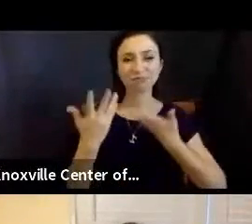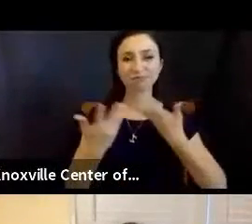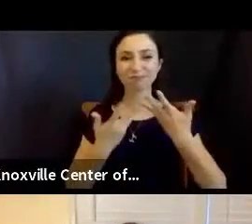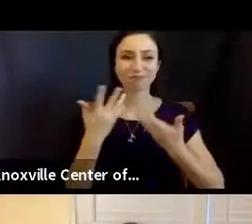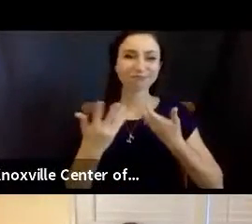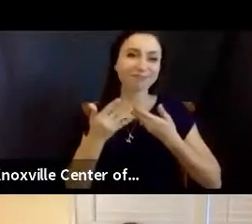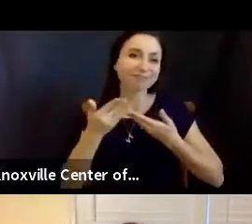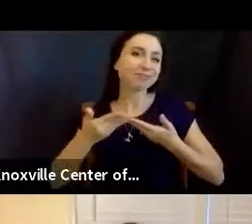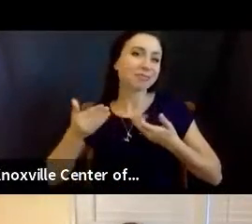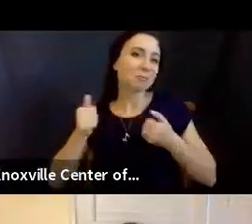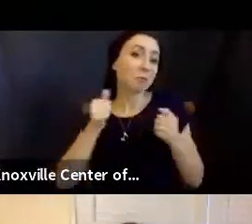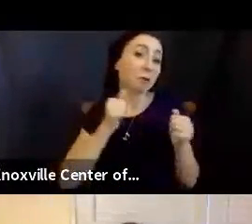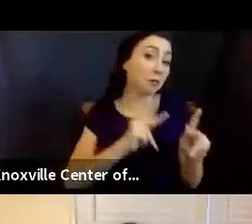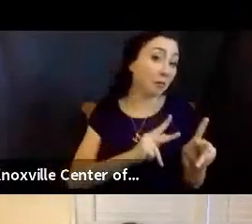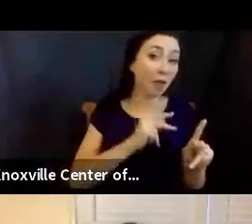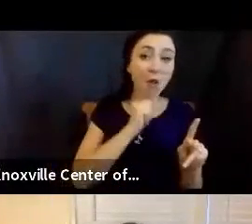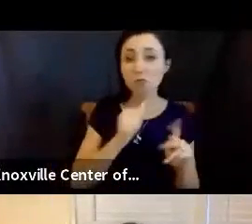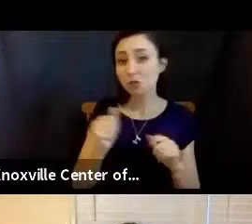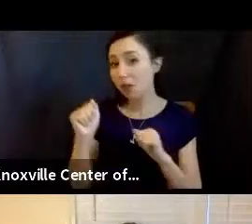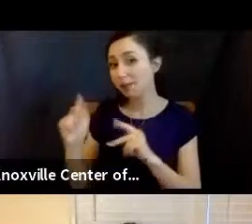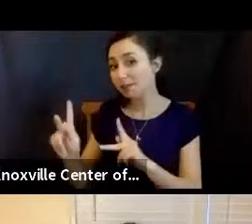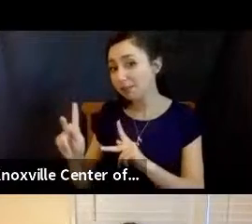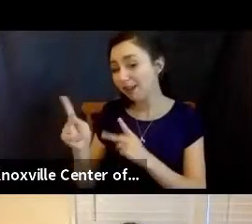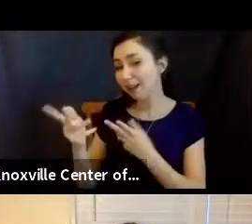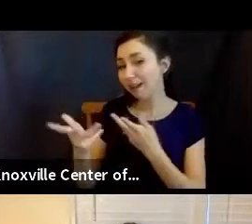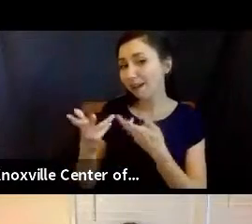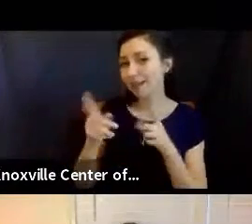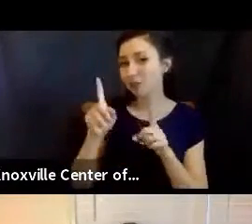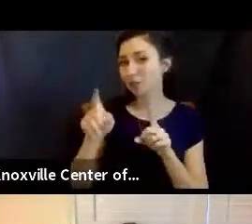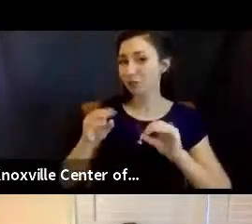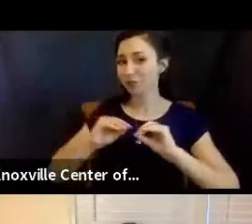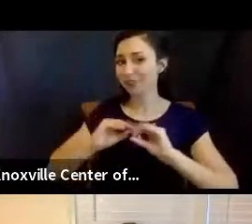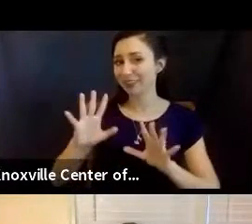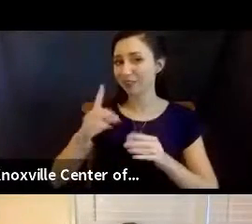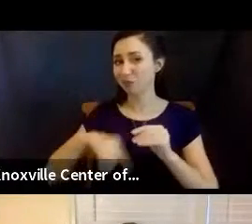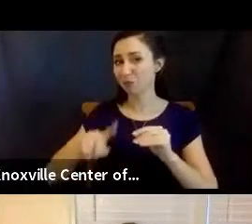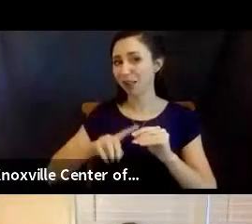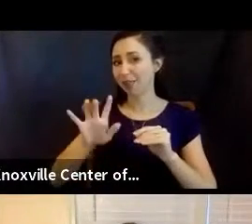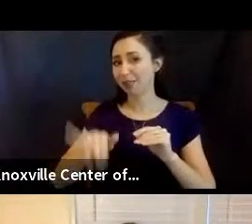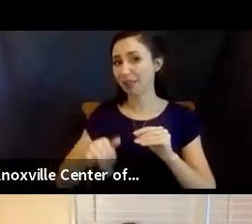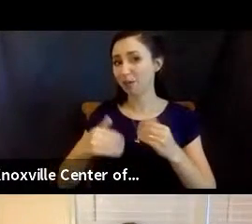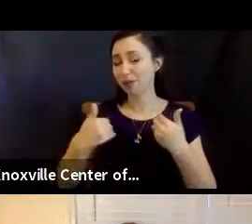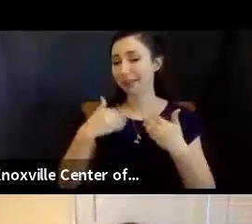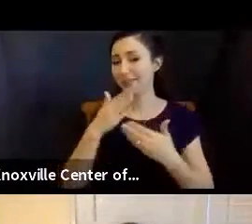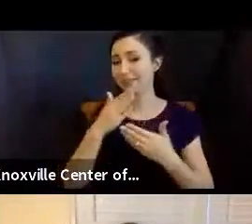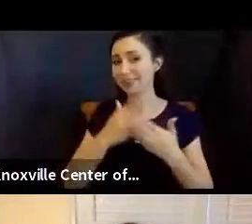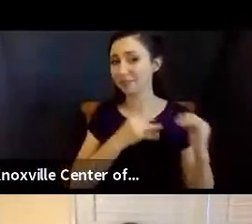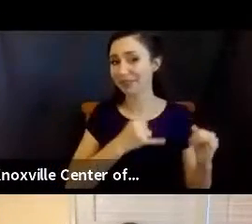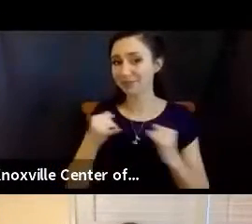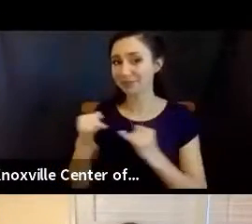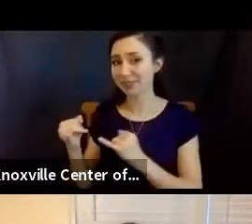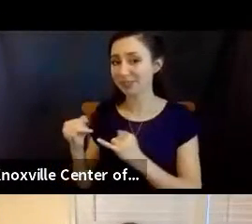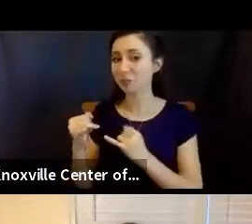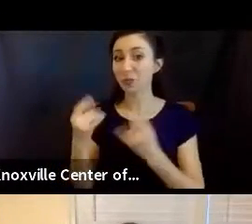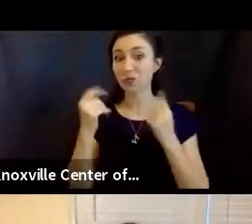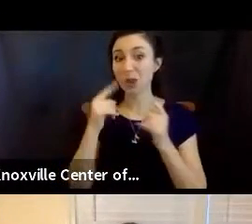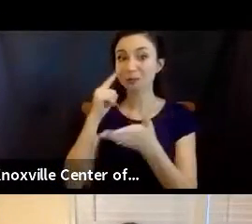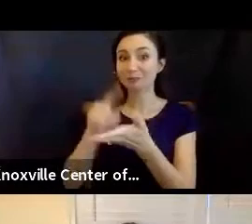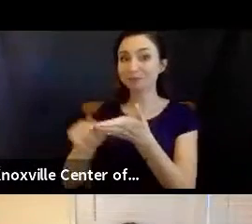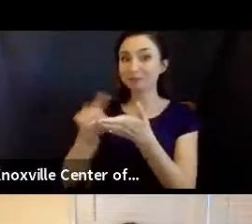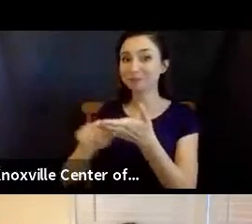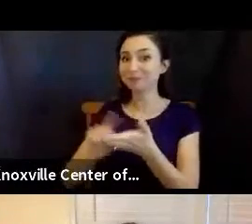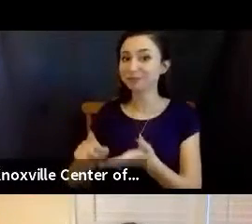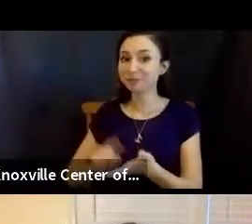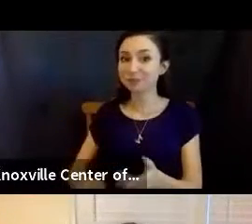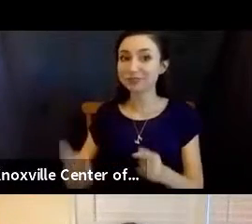do and not to do that we have to get further clarification on those. But we do have some individuals that are diligently working,